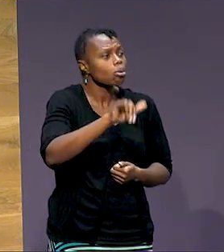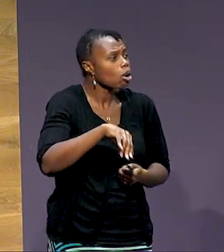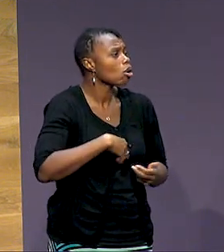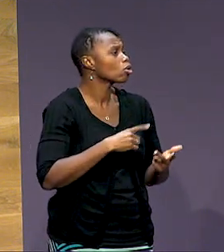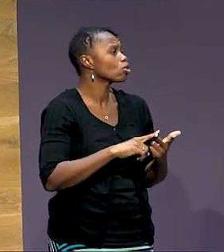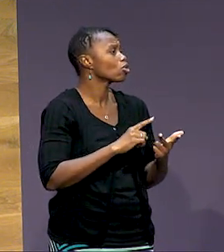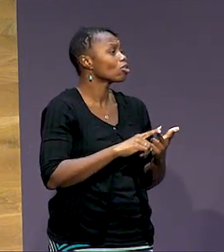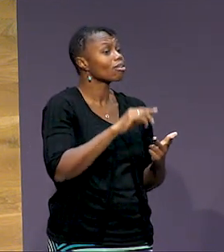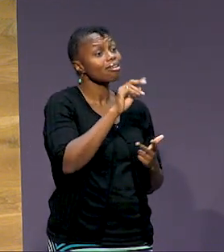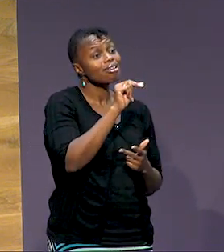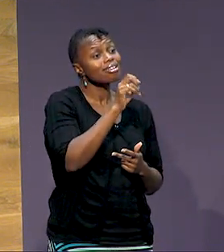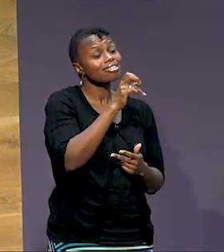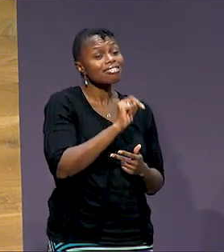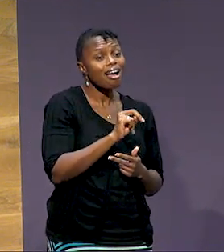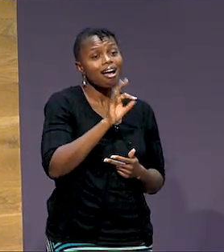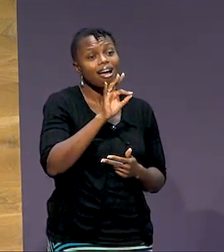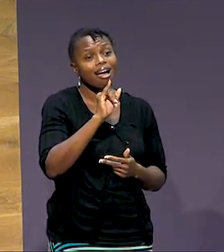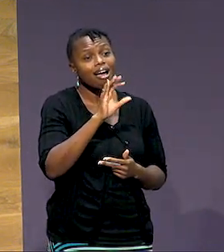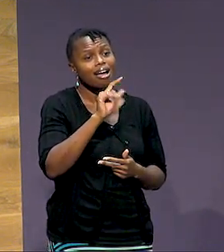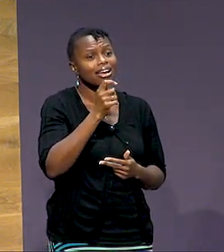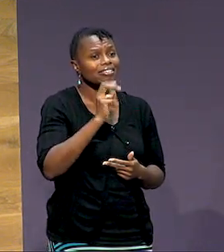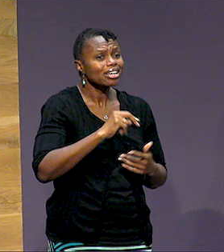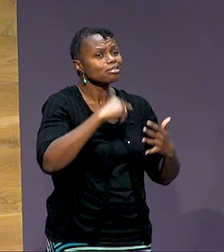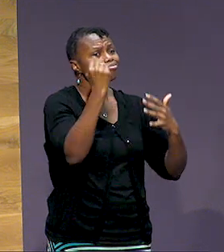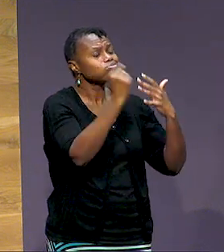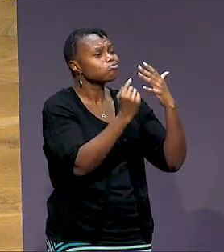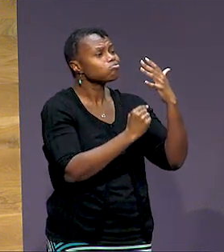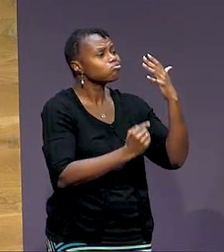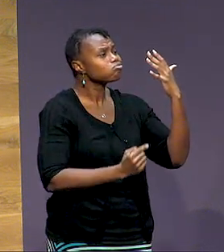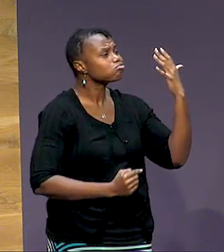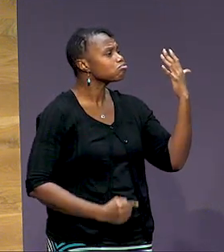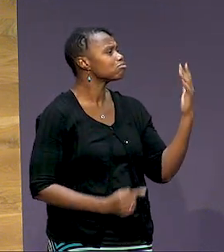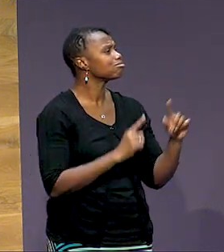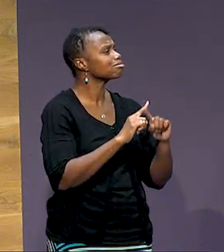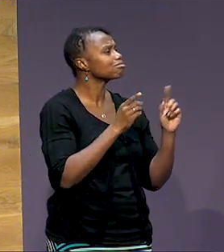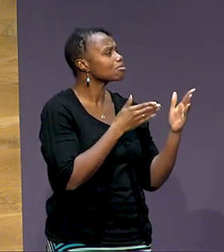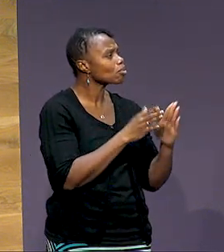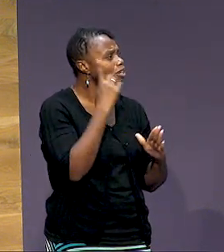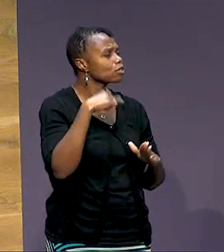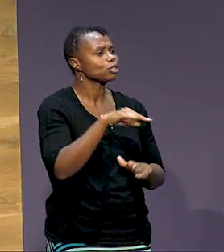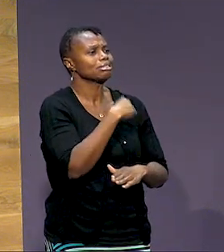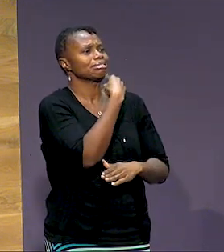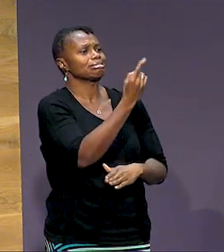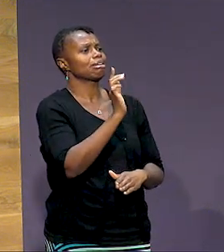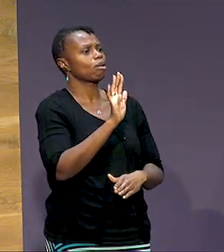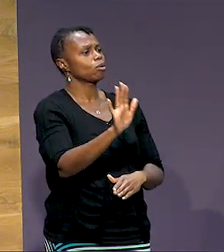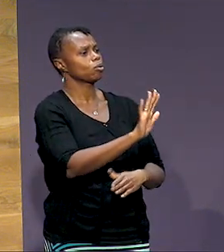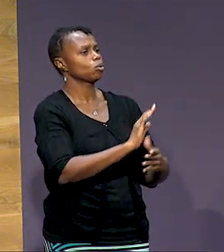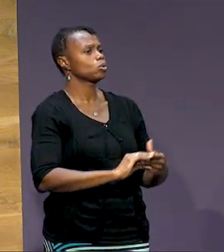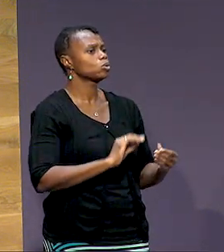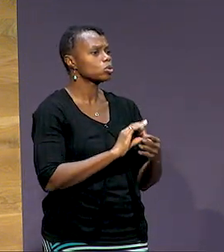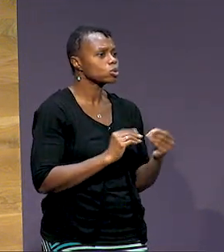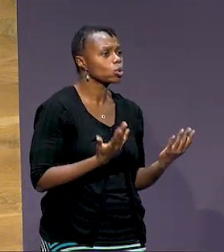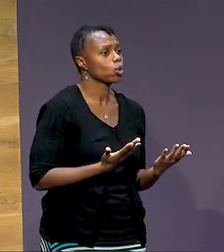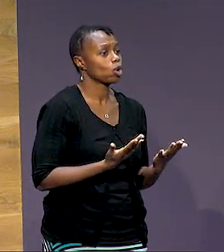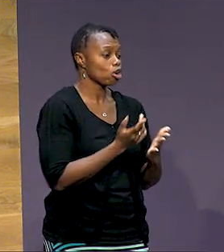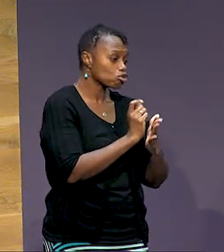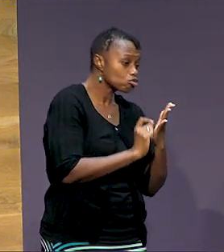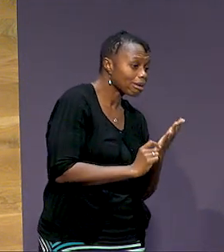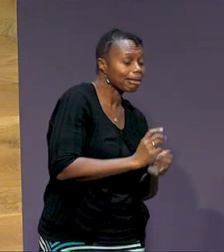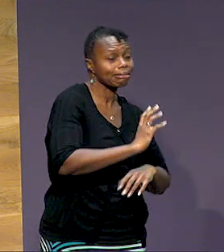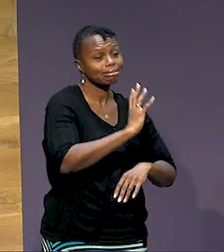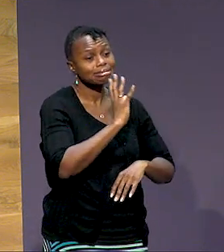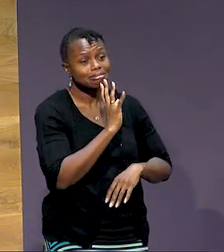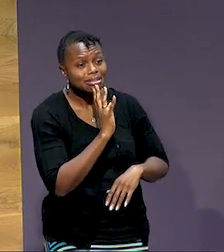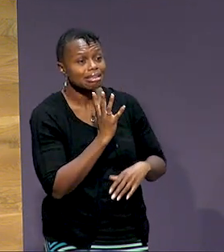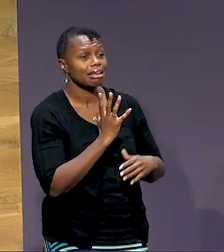through novel writing. On and on it goes, right? Whether it's visual, moving, still, whether it's written, academic,